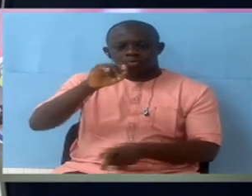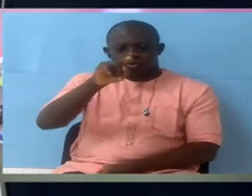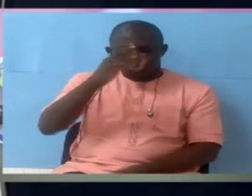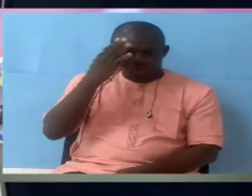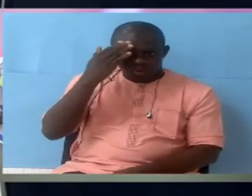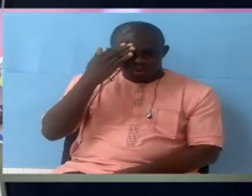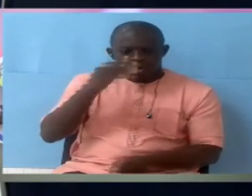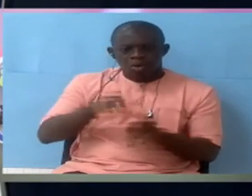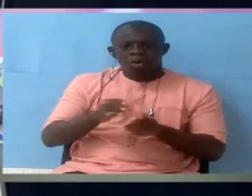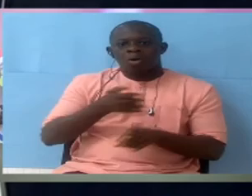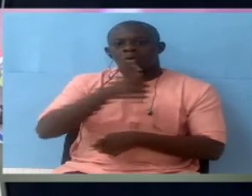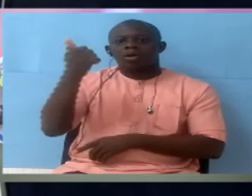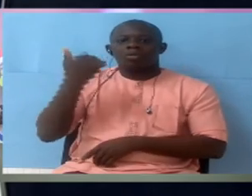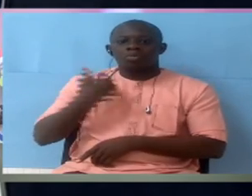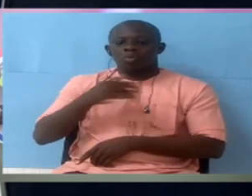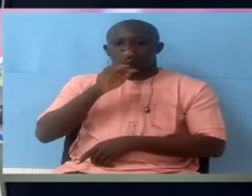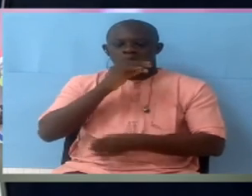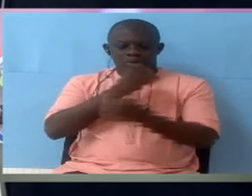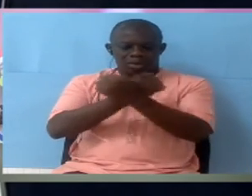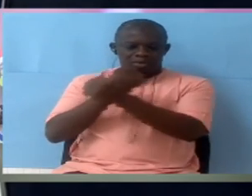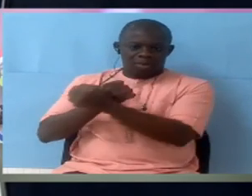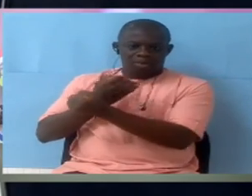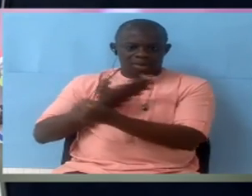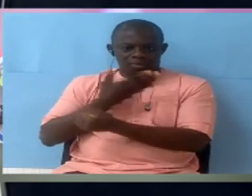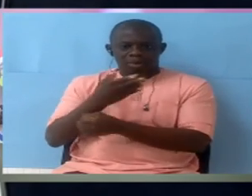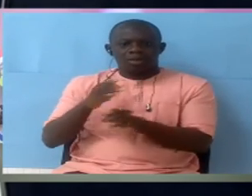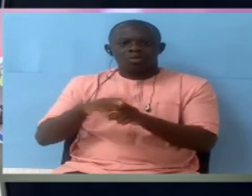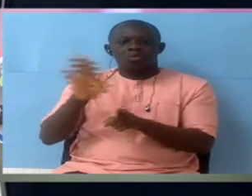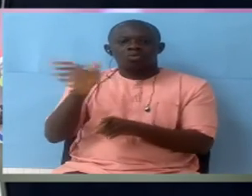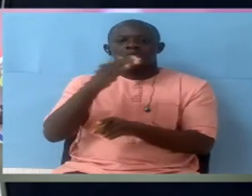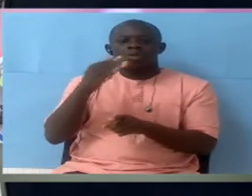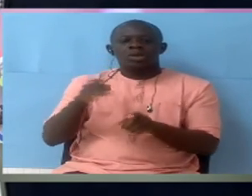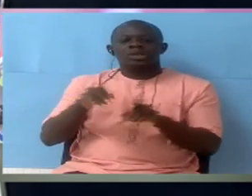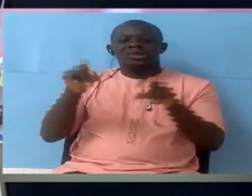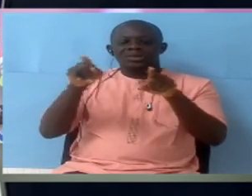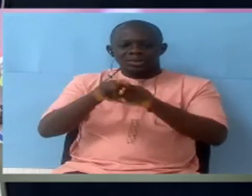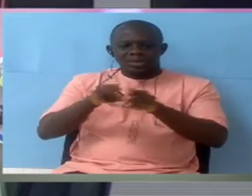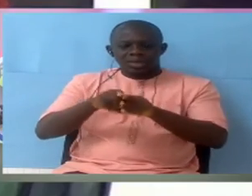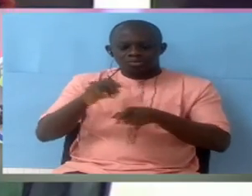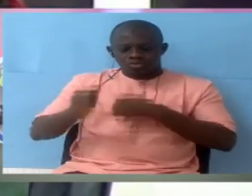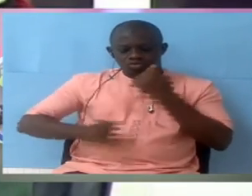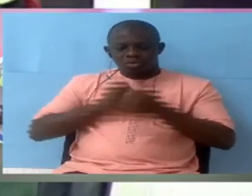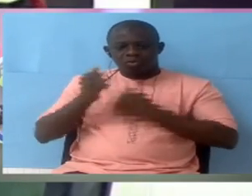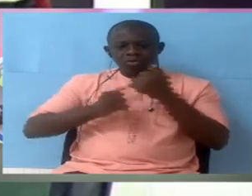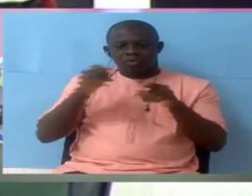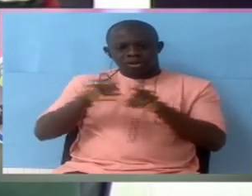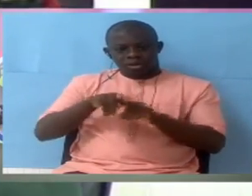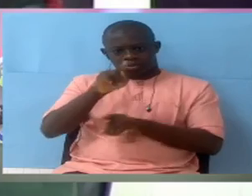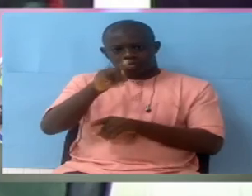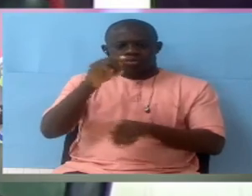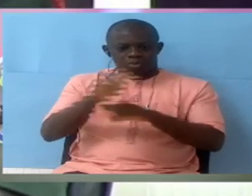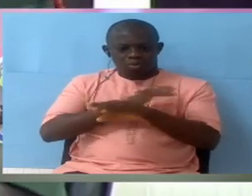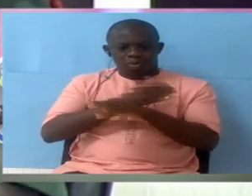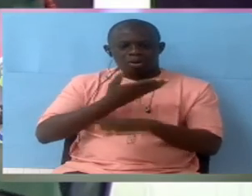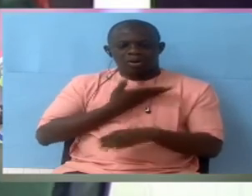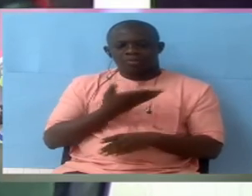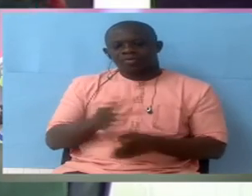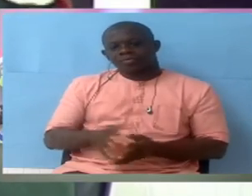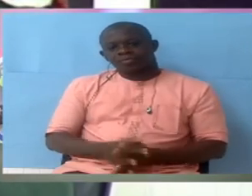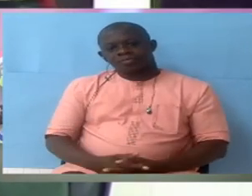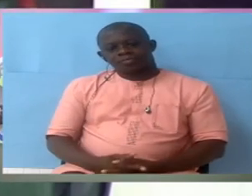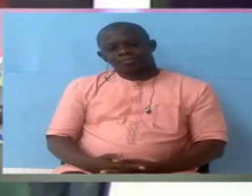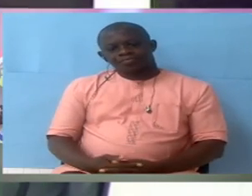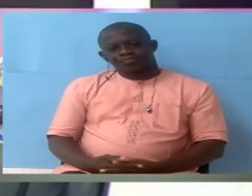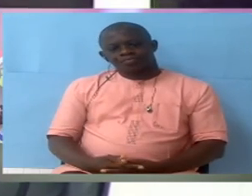fellow detainees also went through the same ordeal as you at that point? Nda xam nga ne ñi nga xamne ñu ngi leen japp nga ne kak